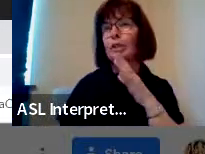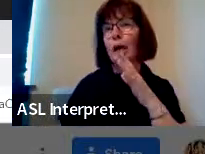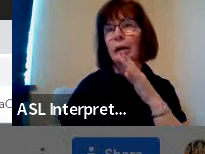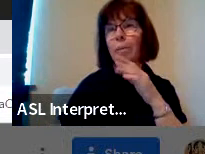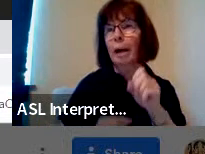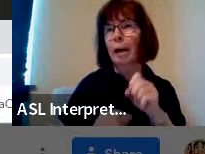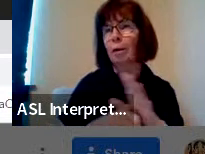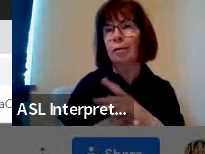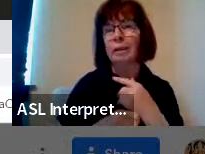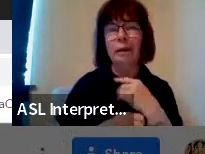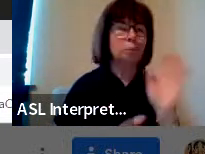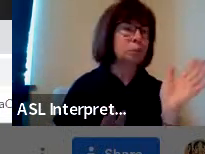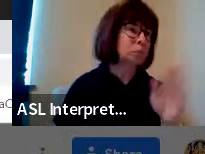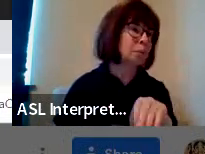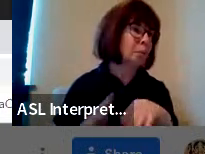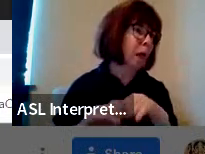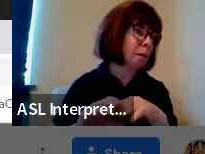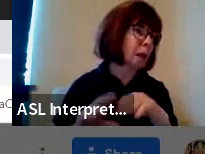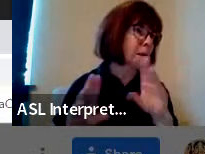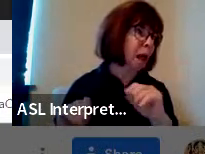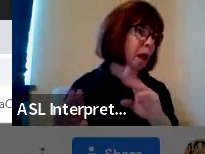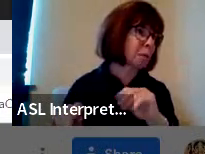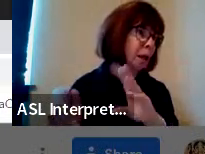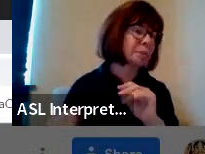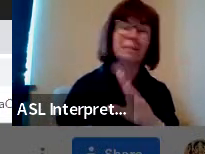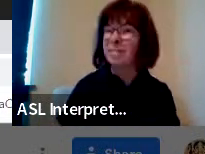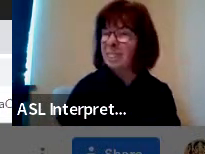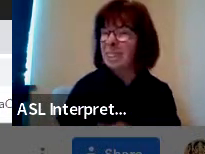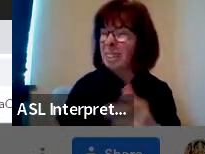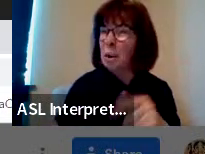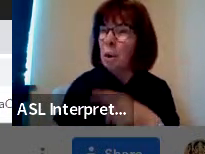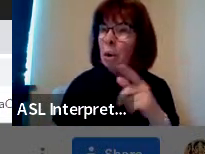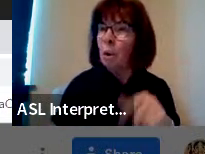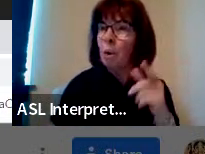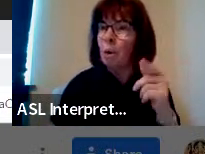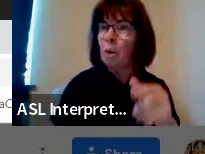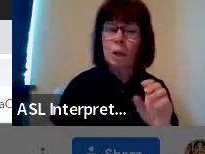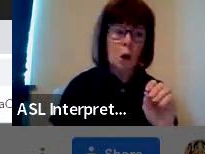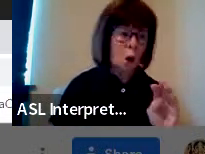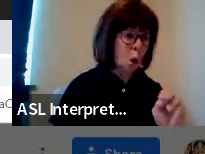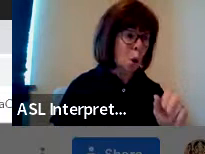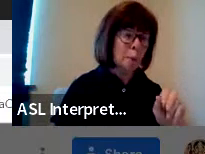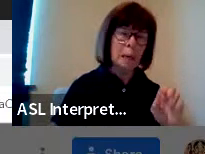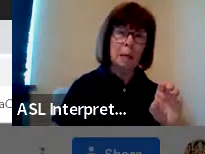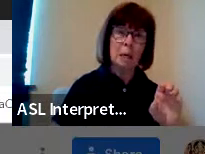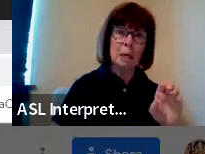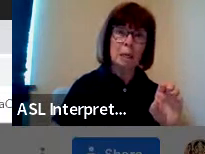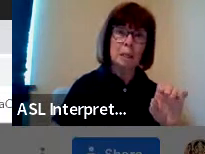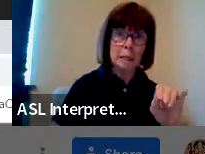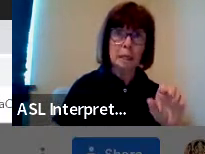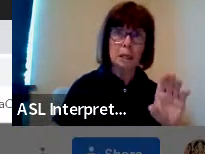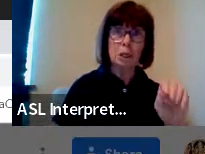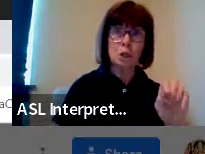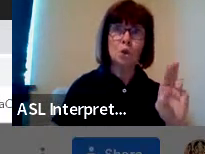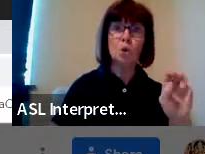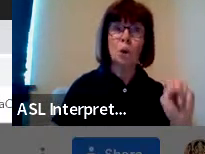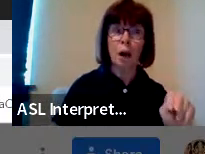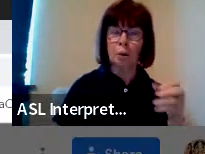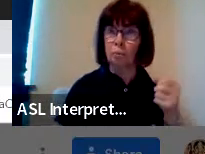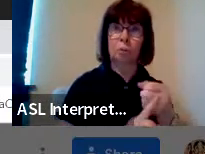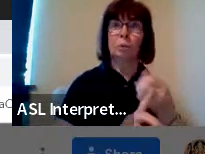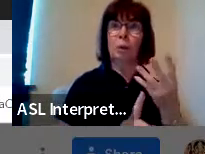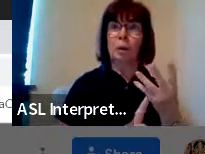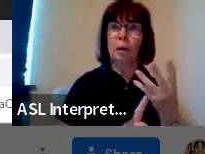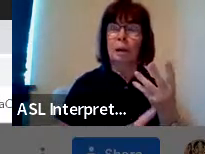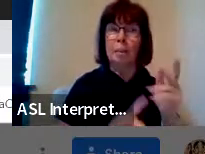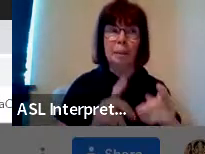whatever. Once when Omicron hit, that was a time when people were